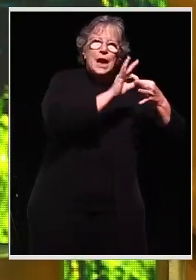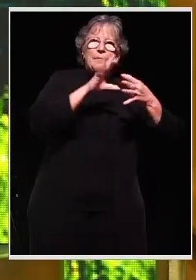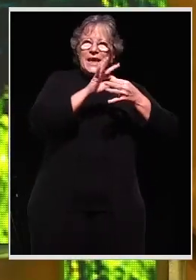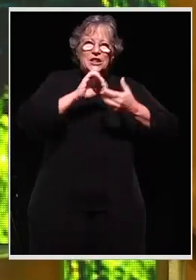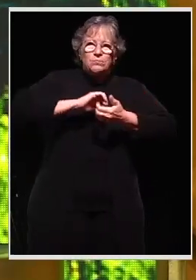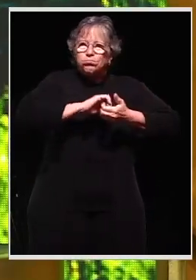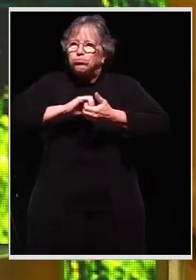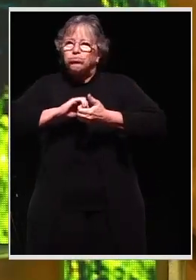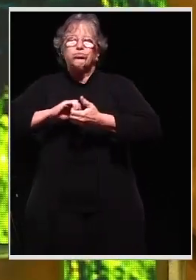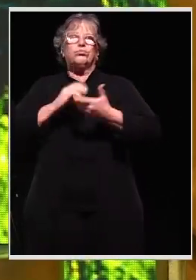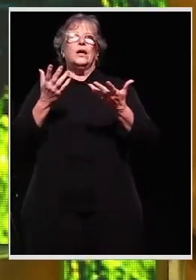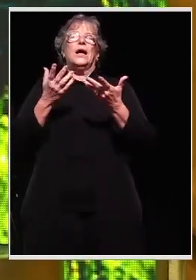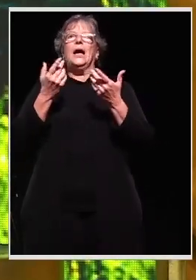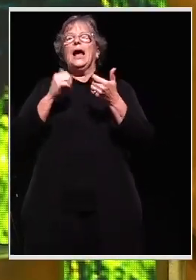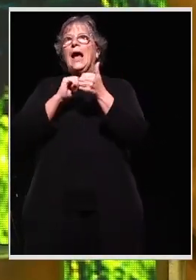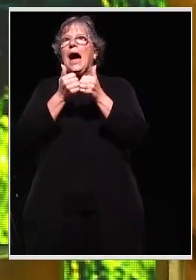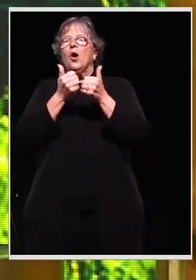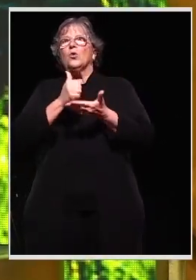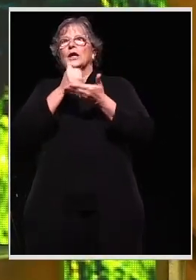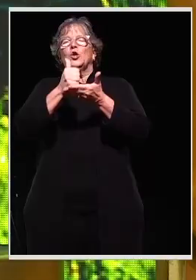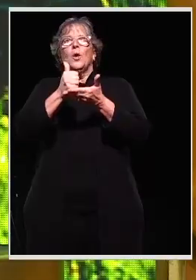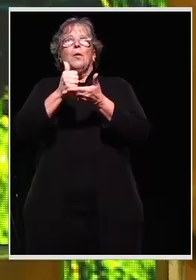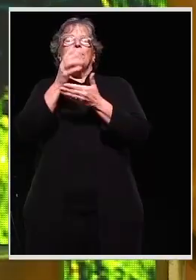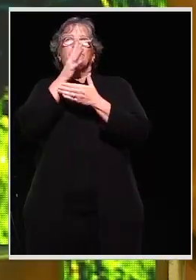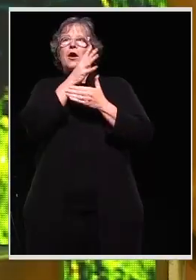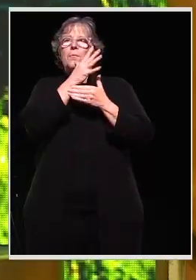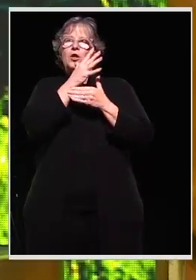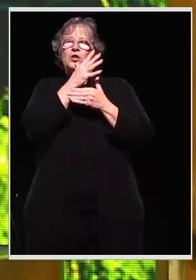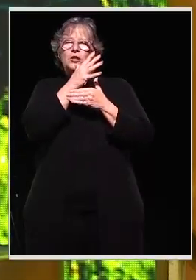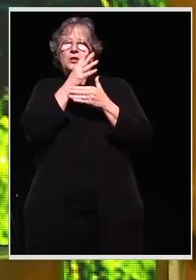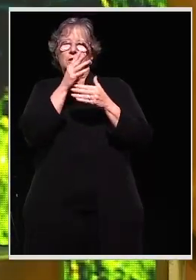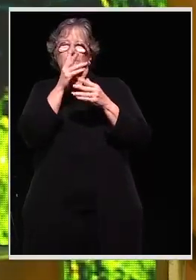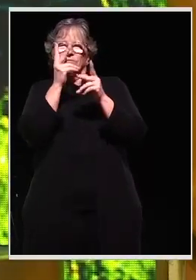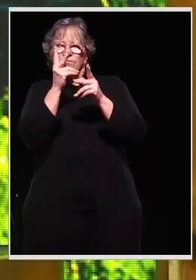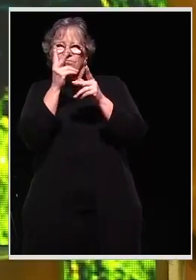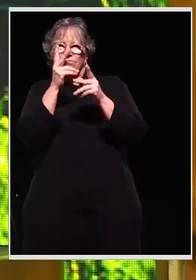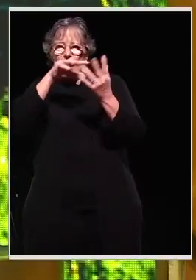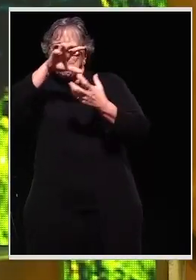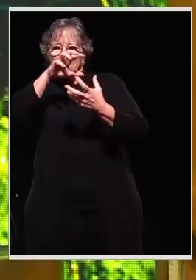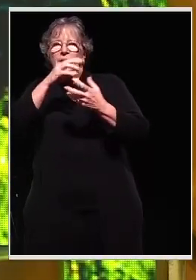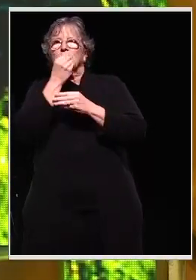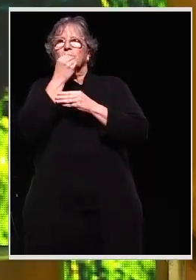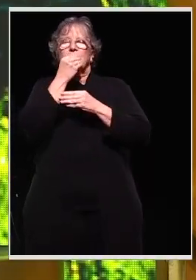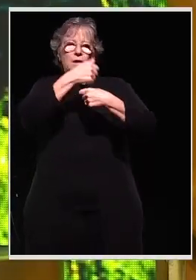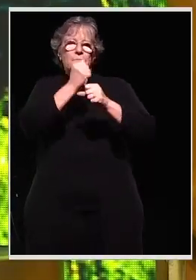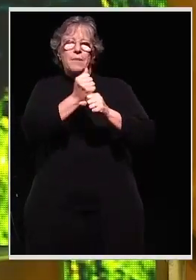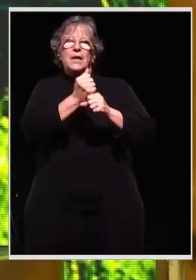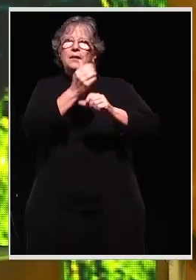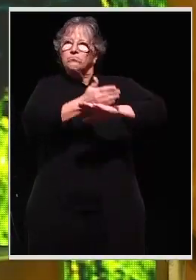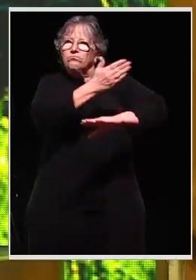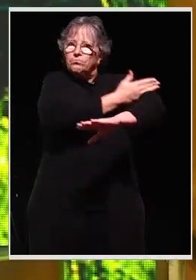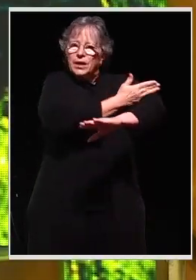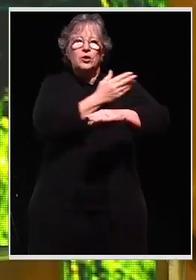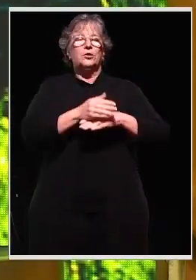help farmers formulate their feed better. There's a number of different approaches you can use, but that needs to be sort